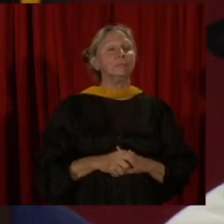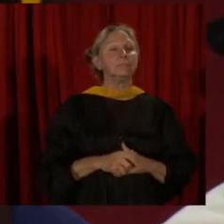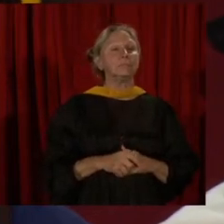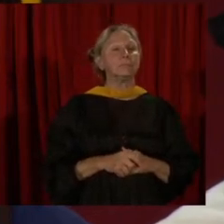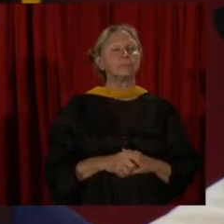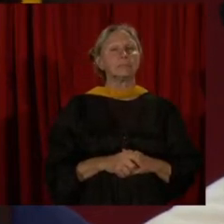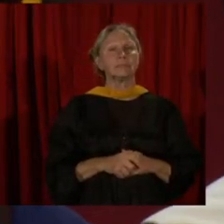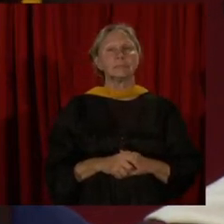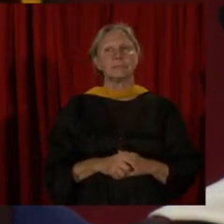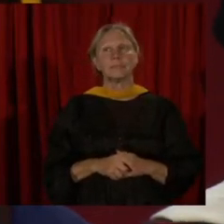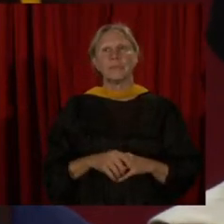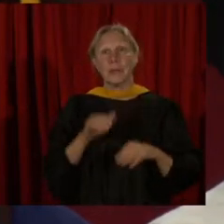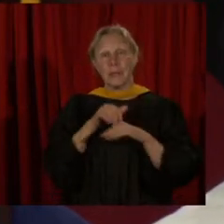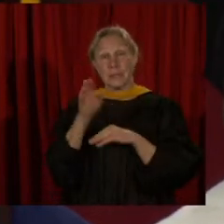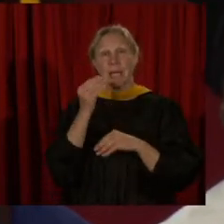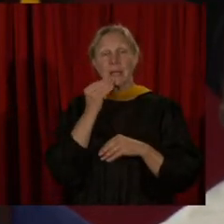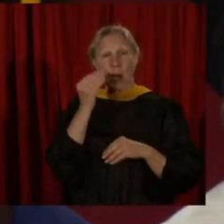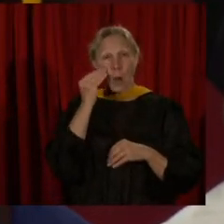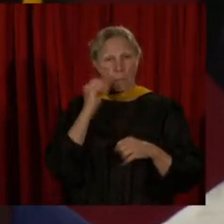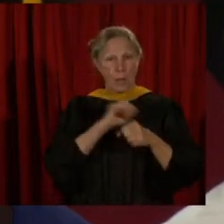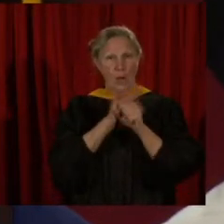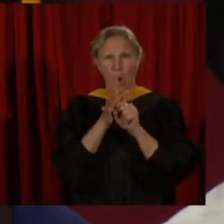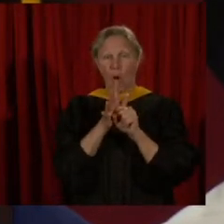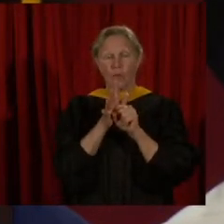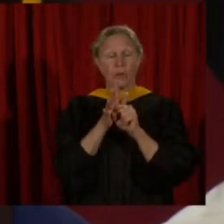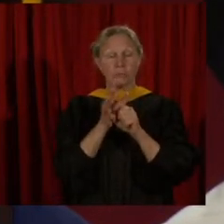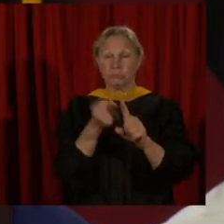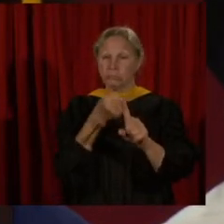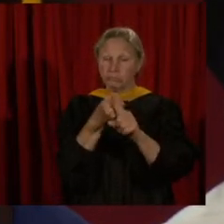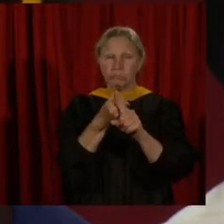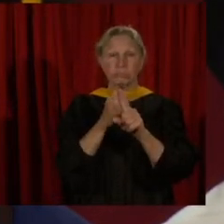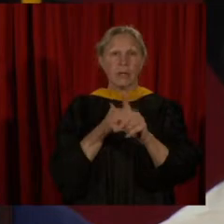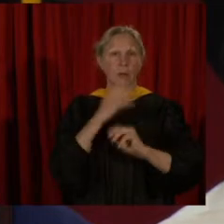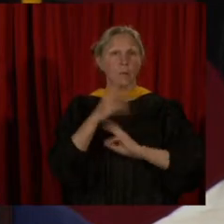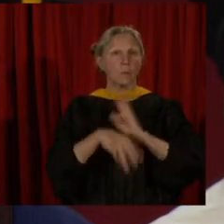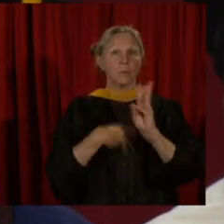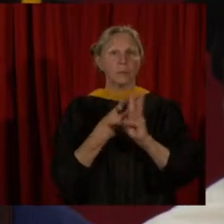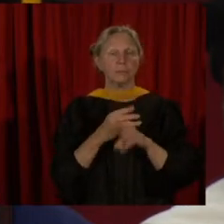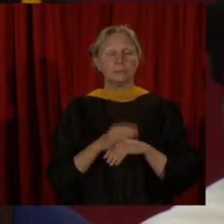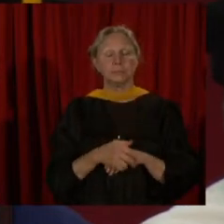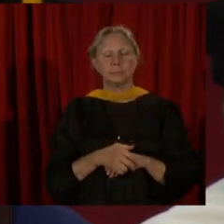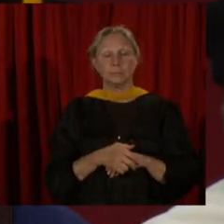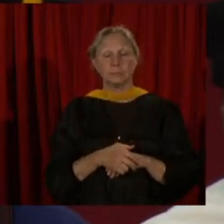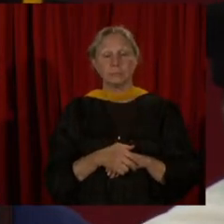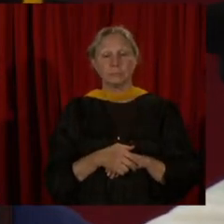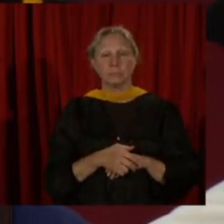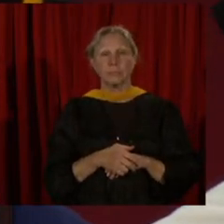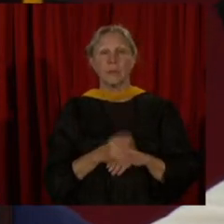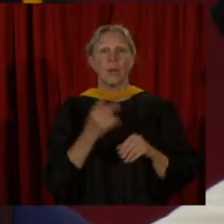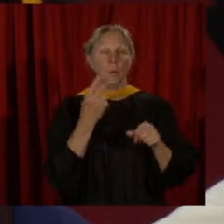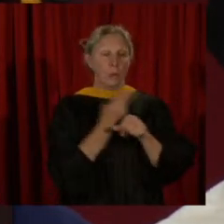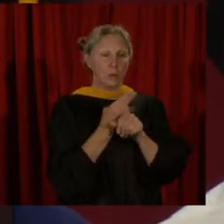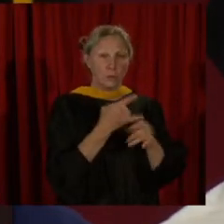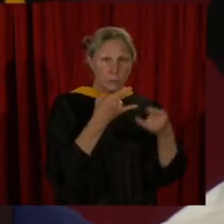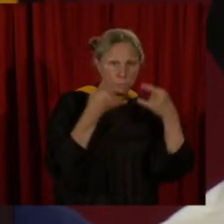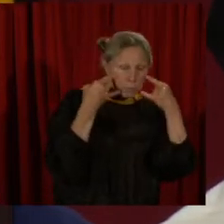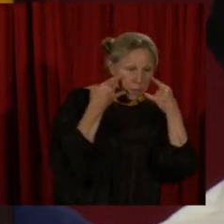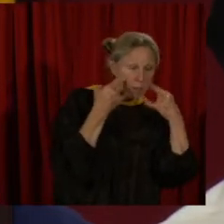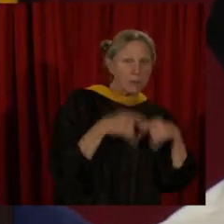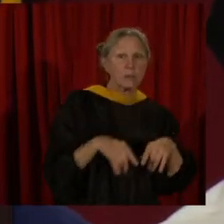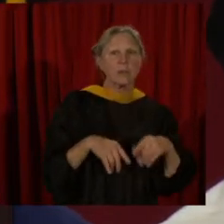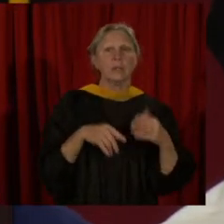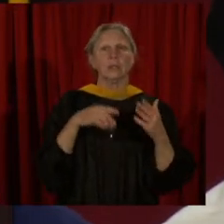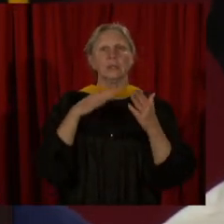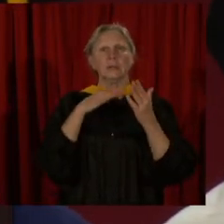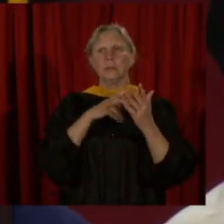We got sent home, and COVID-19 changed our world. We coped with wearing masks, the cancellation of study